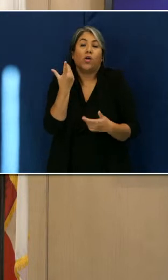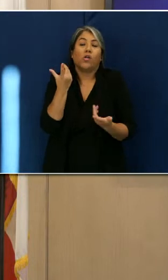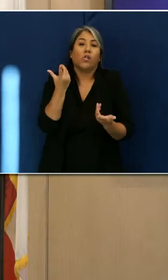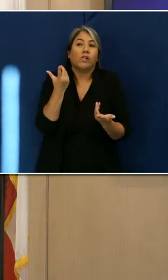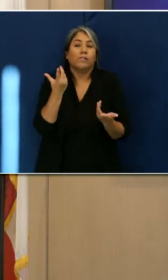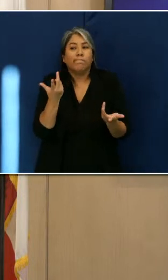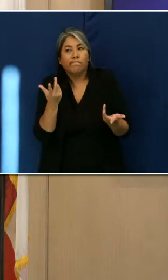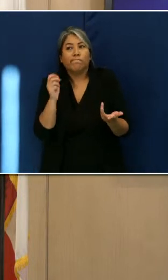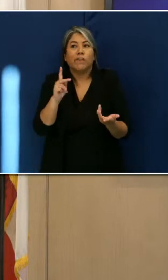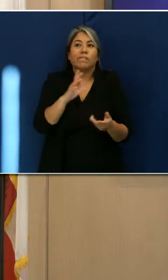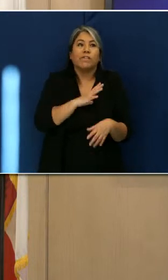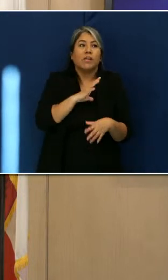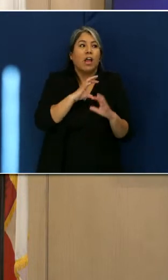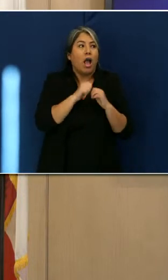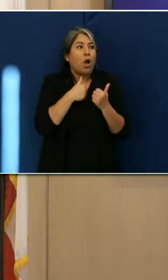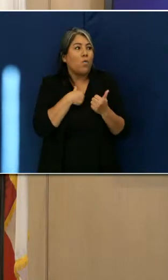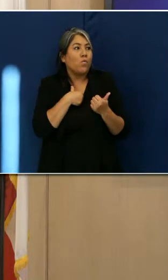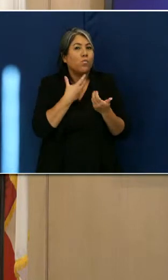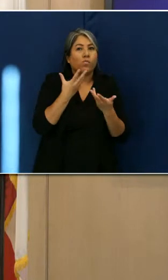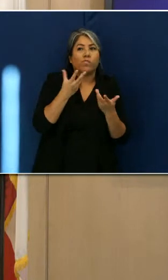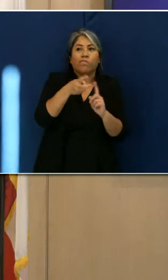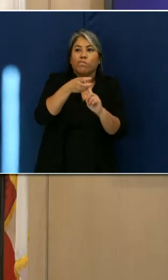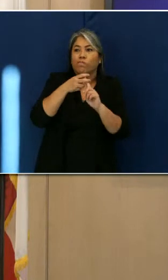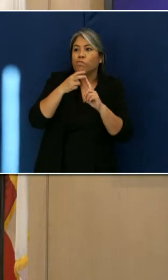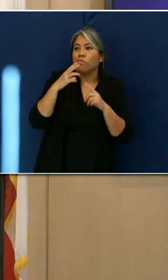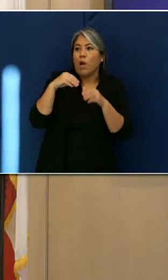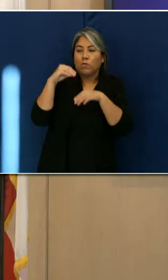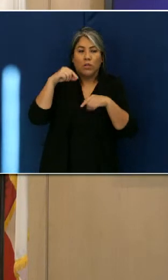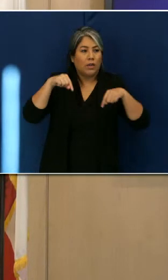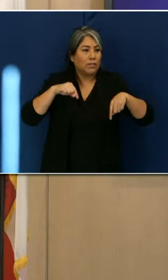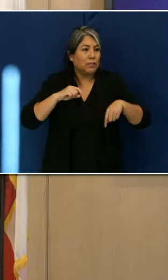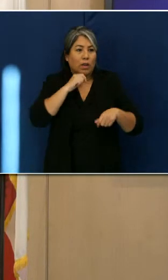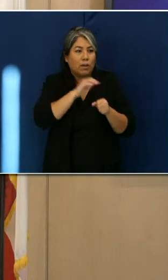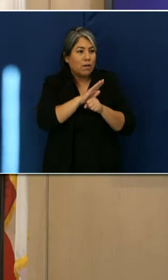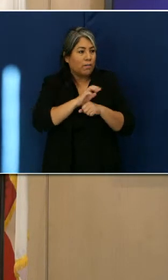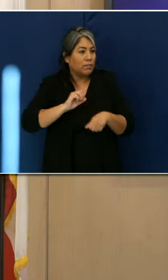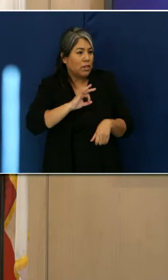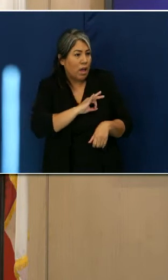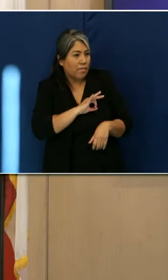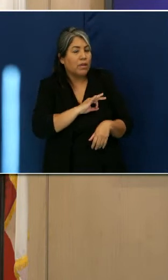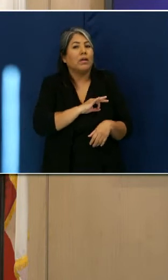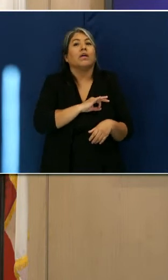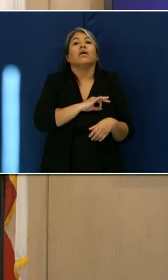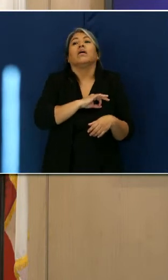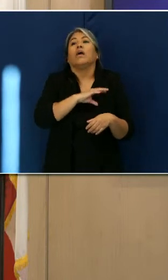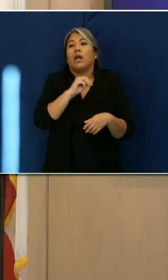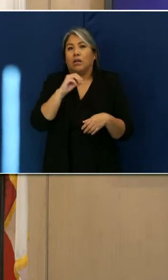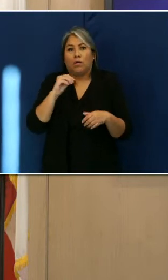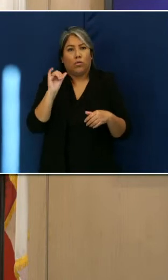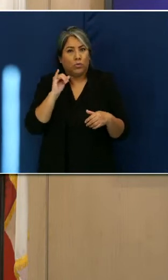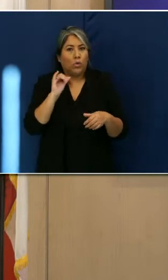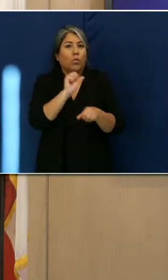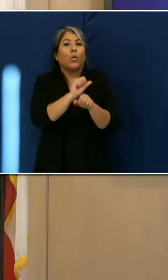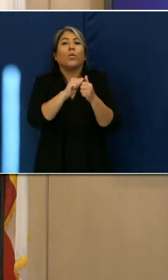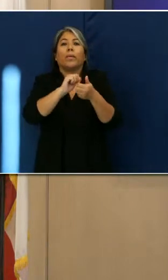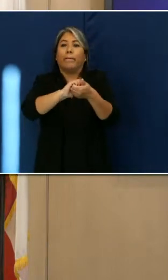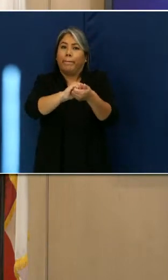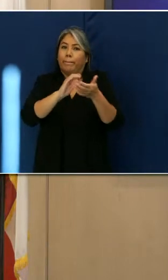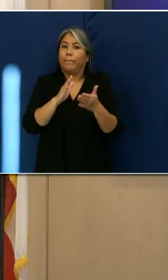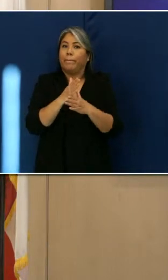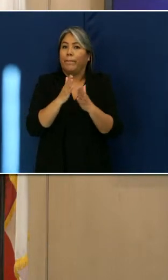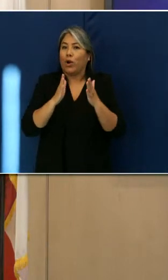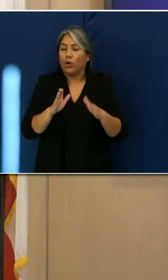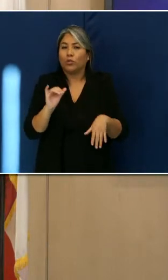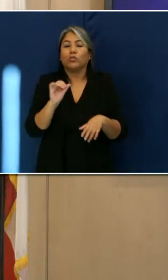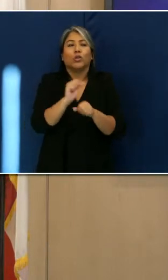access outside itself and beyond their partners within the county, they could use the Medical